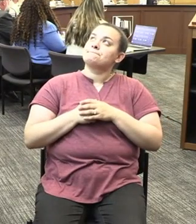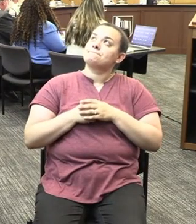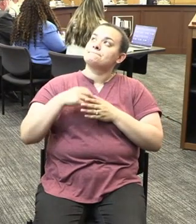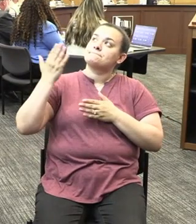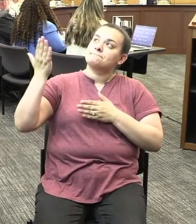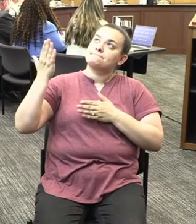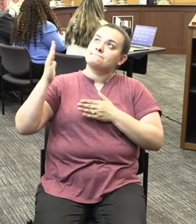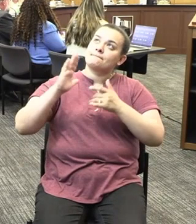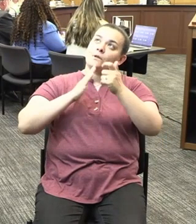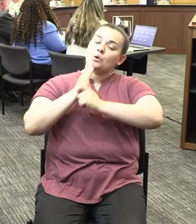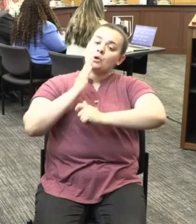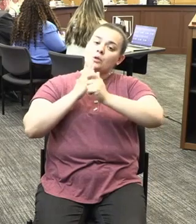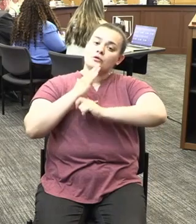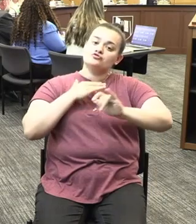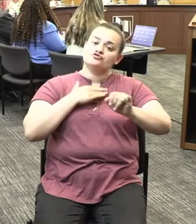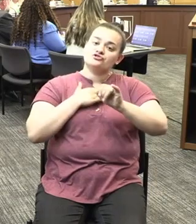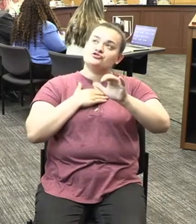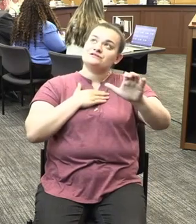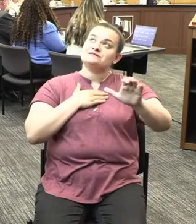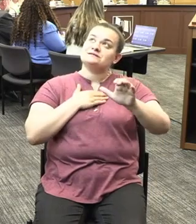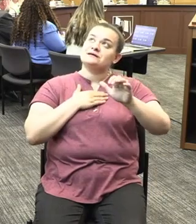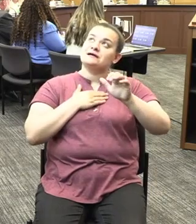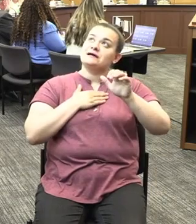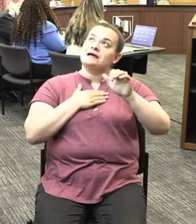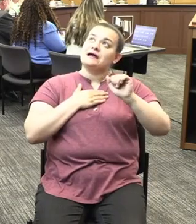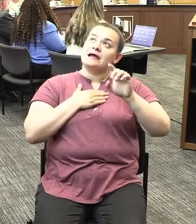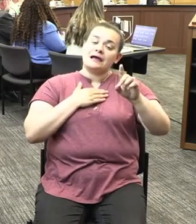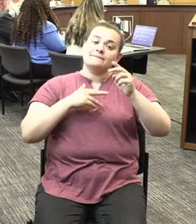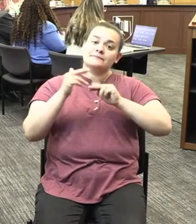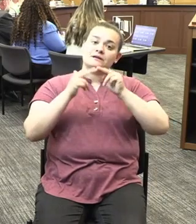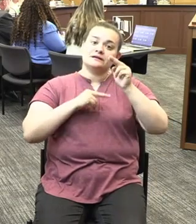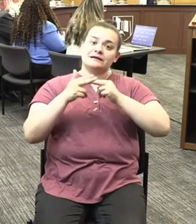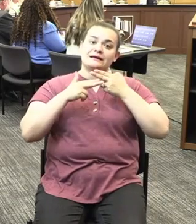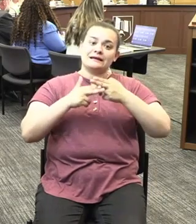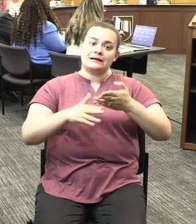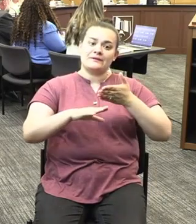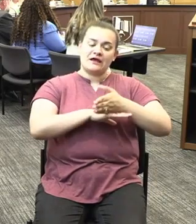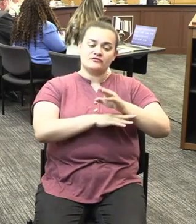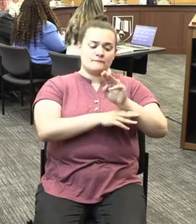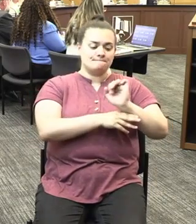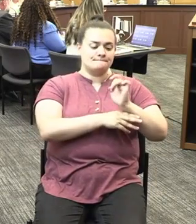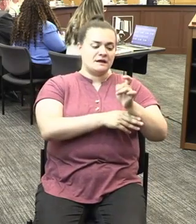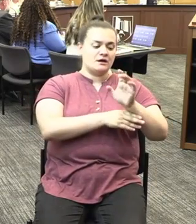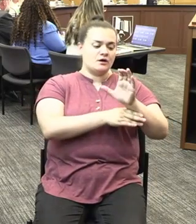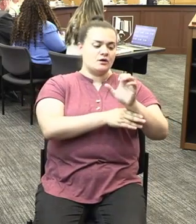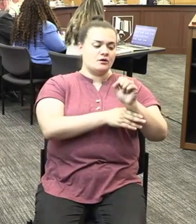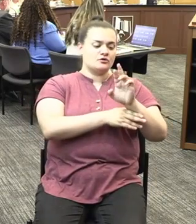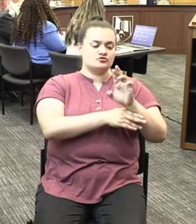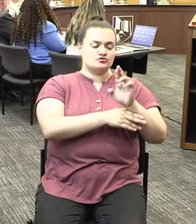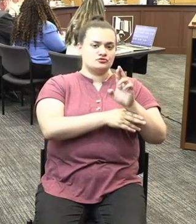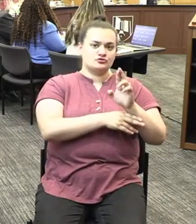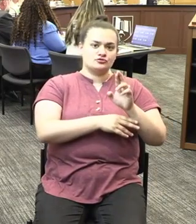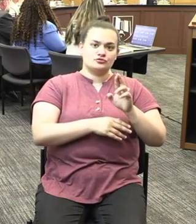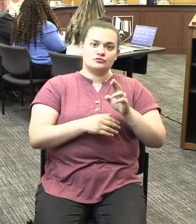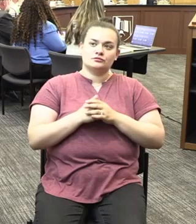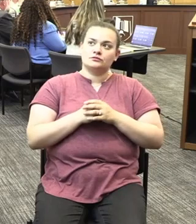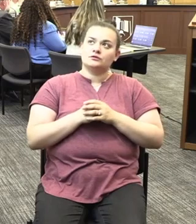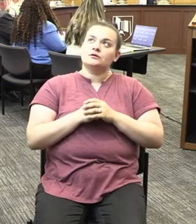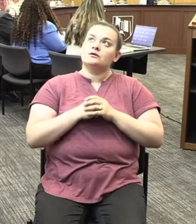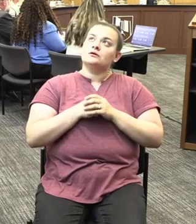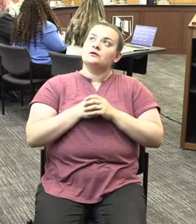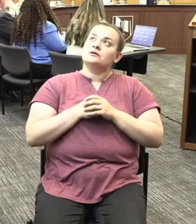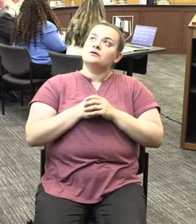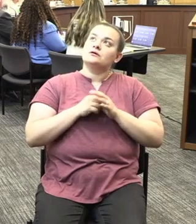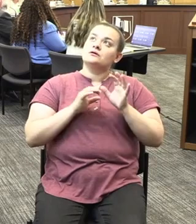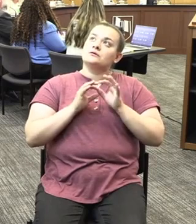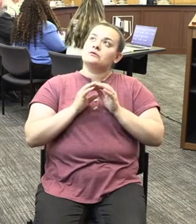little article, JJC Ag Building to be named after Neponset's Max Custer. The family is from Kewanee initially. If